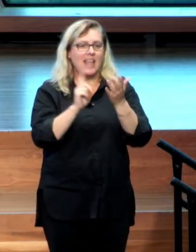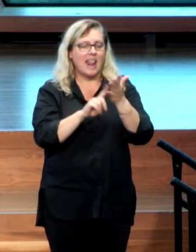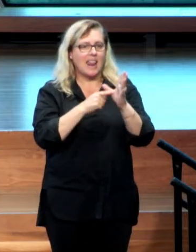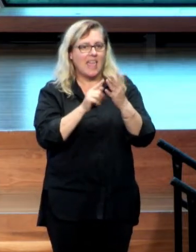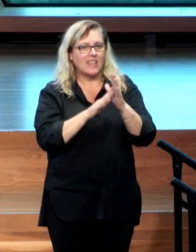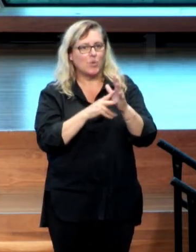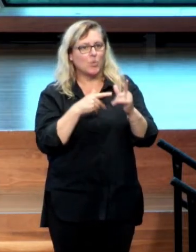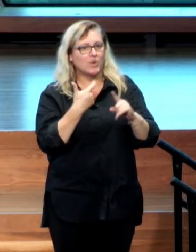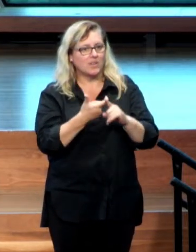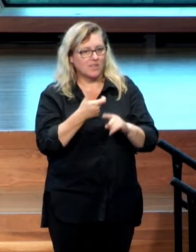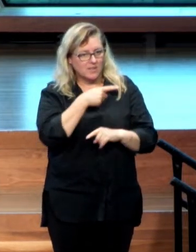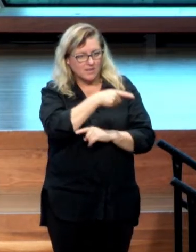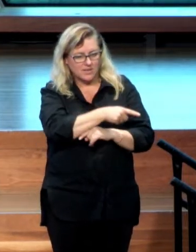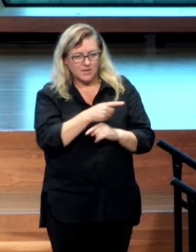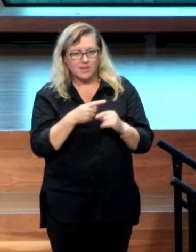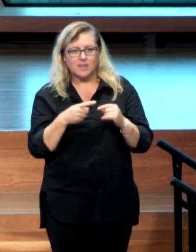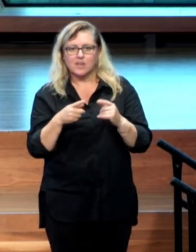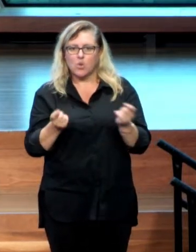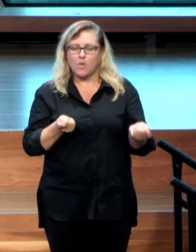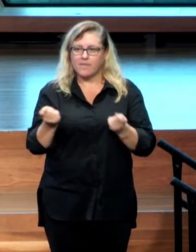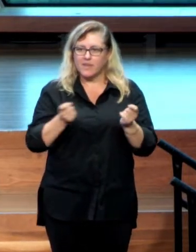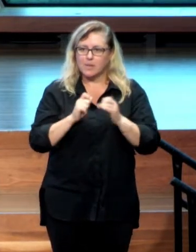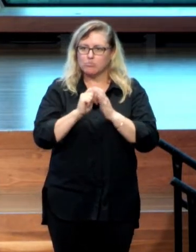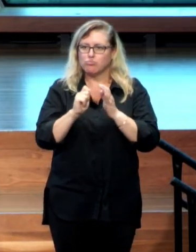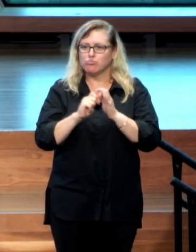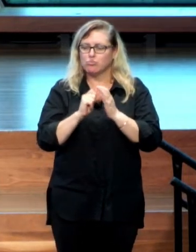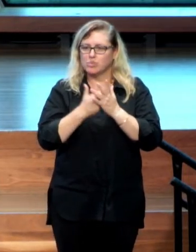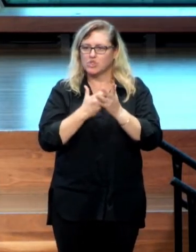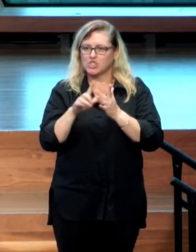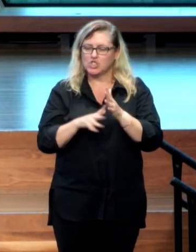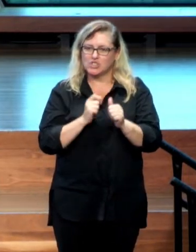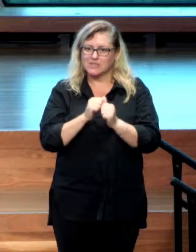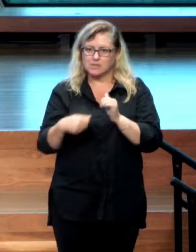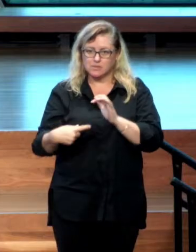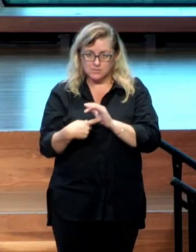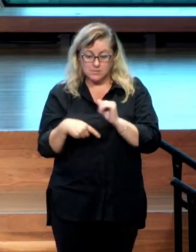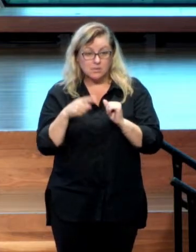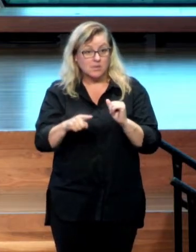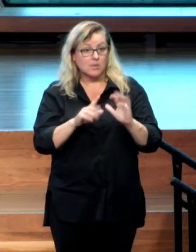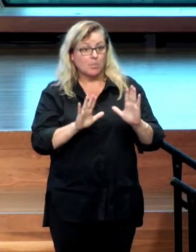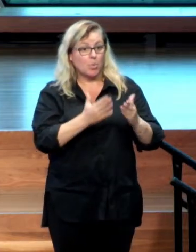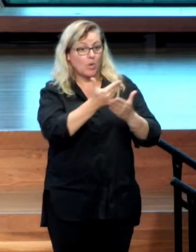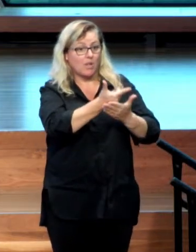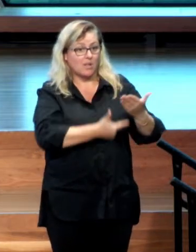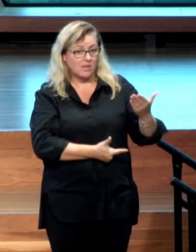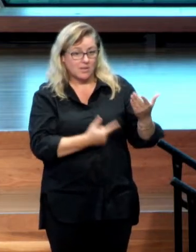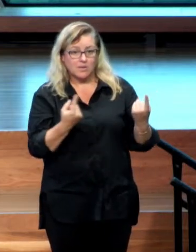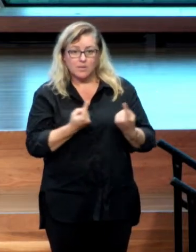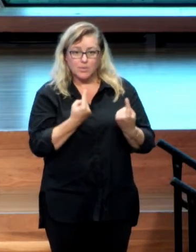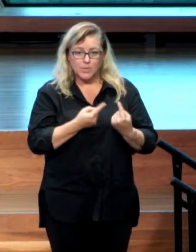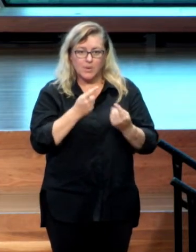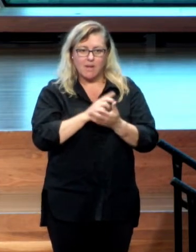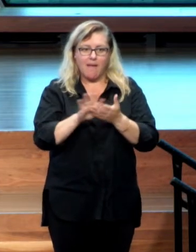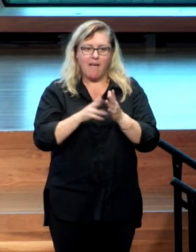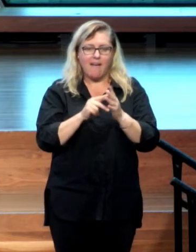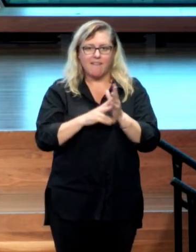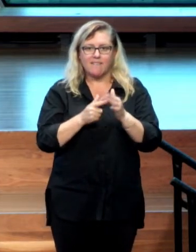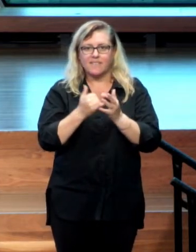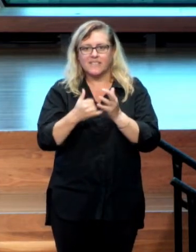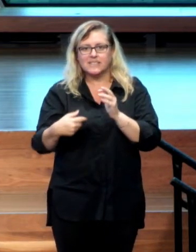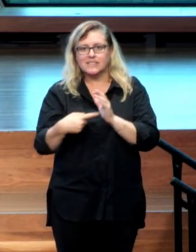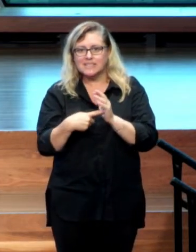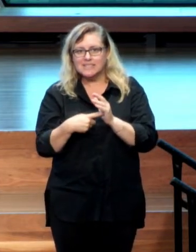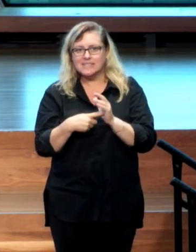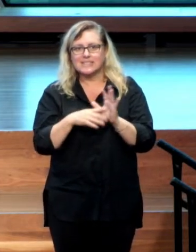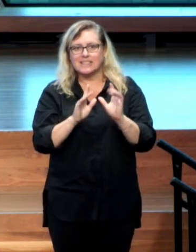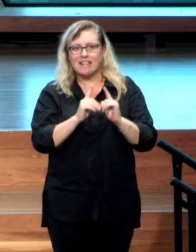John Morrissey, and the convener was Bridget Caldwell-Bright. And the shortlisted books are Harvest Lingo by Lionel Fogarty,